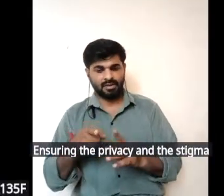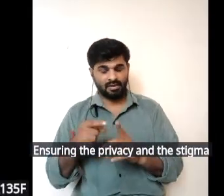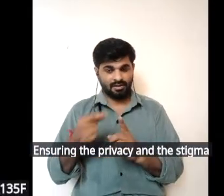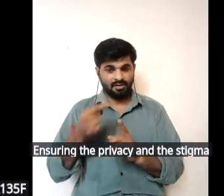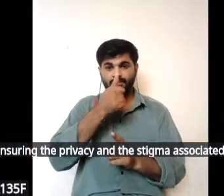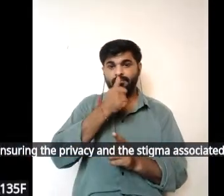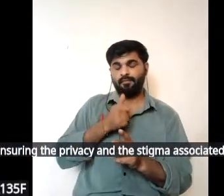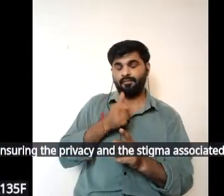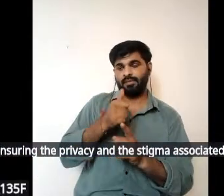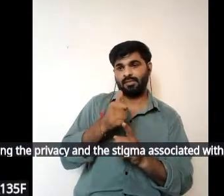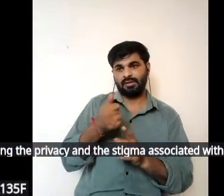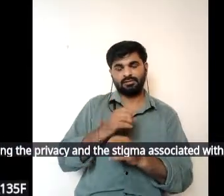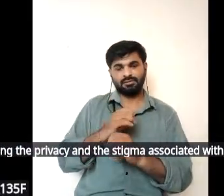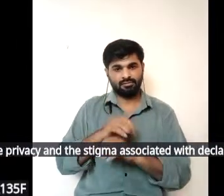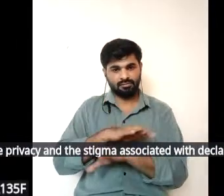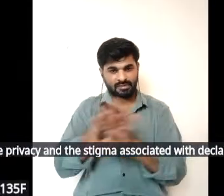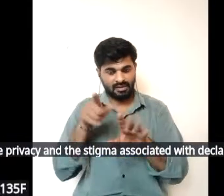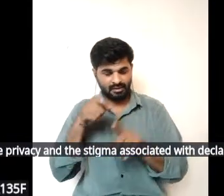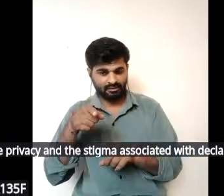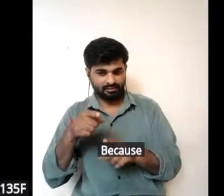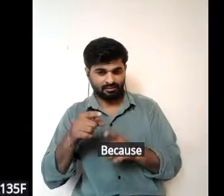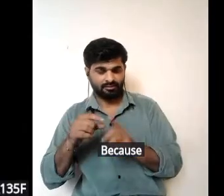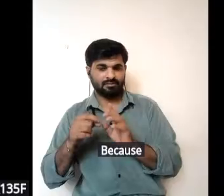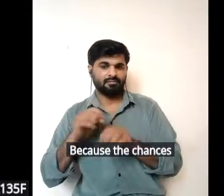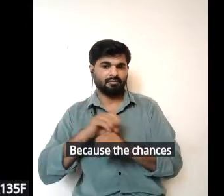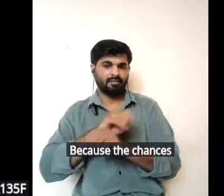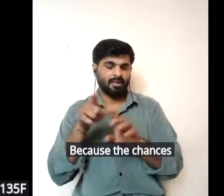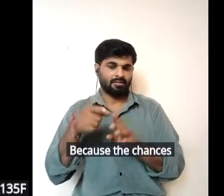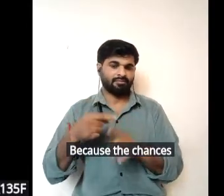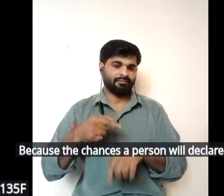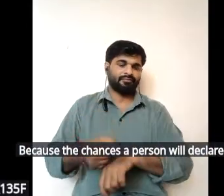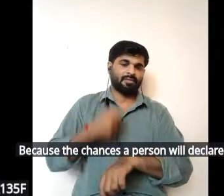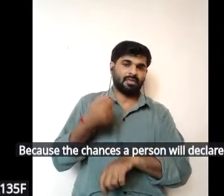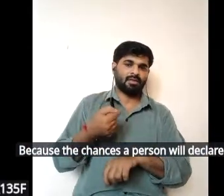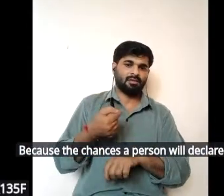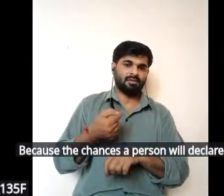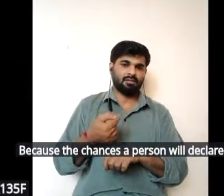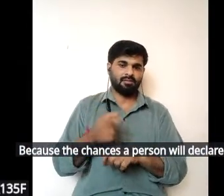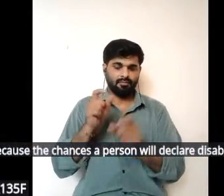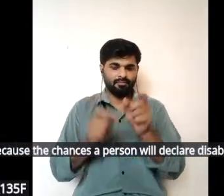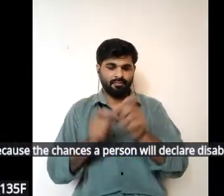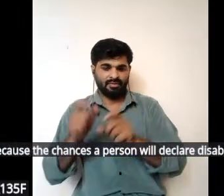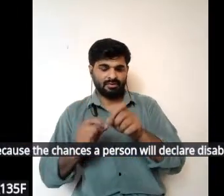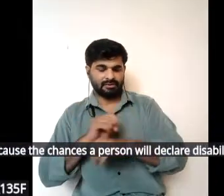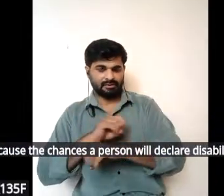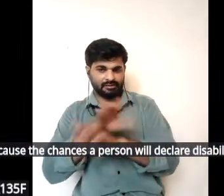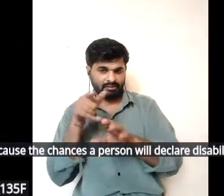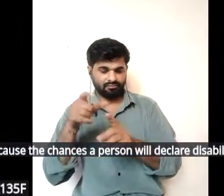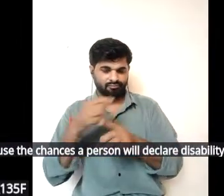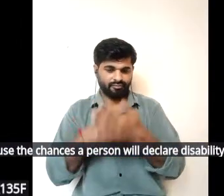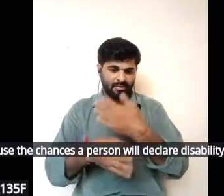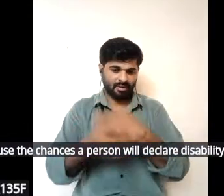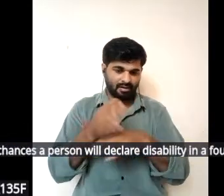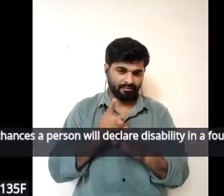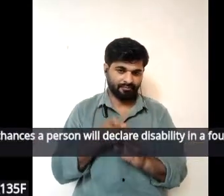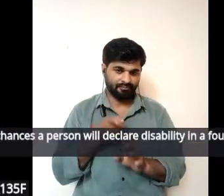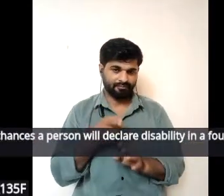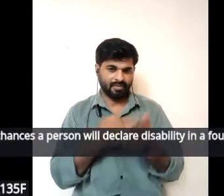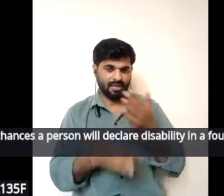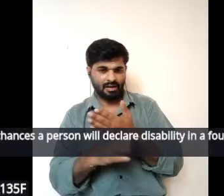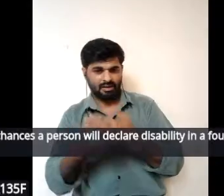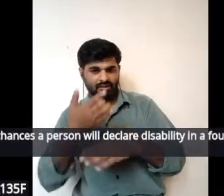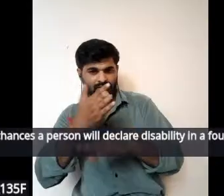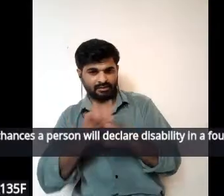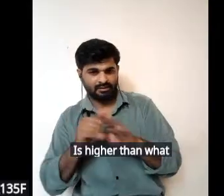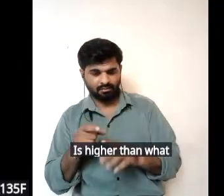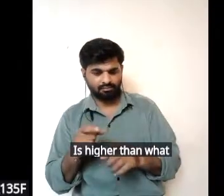with declaring a disability. Because the chances a person will declare disability in a four corners of their room is higher than